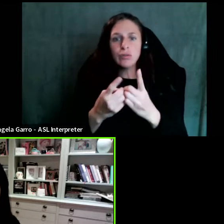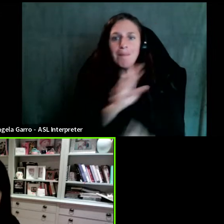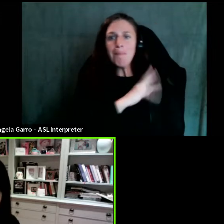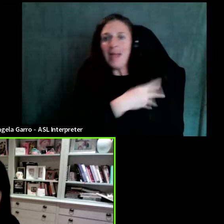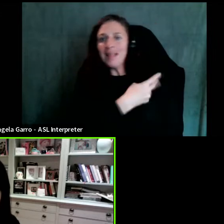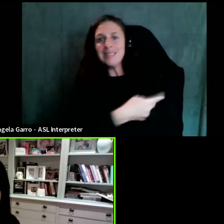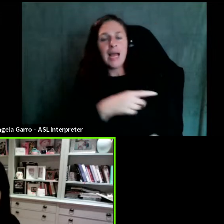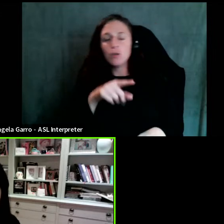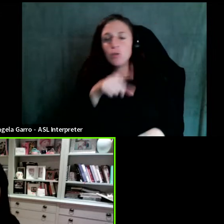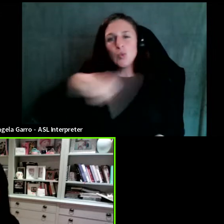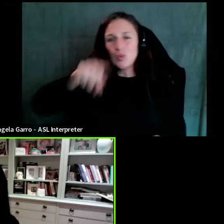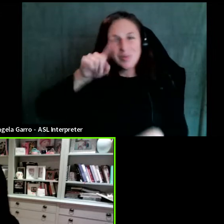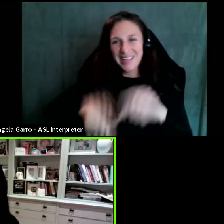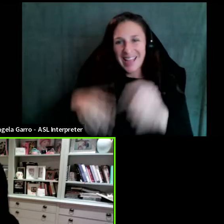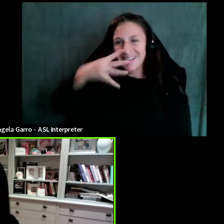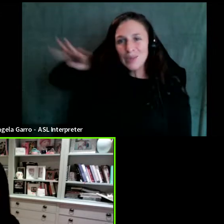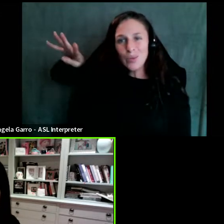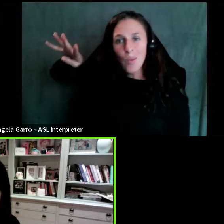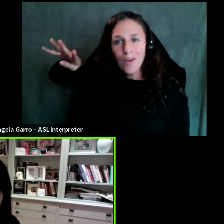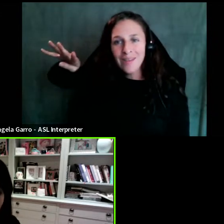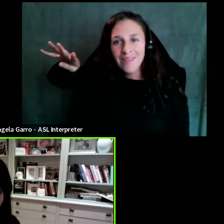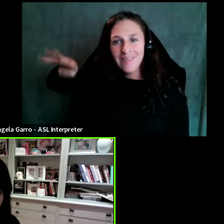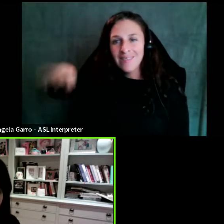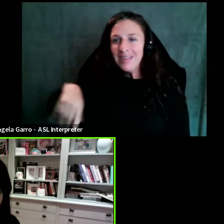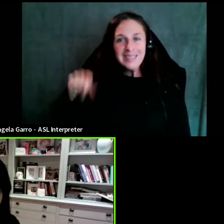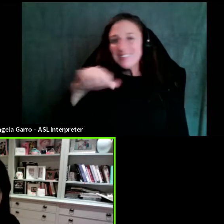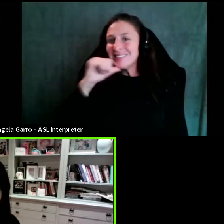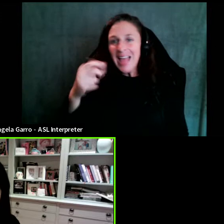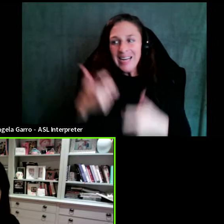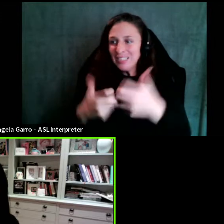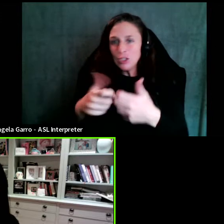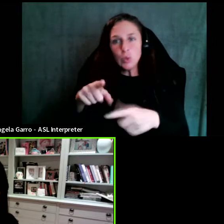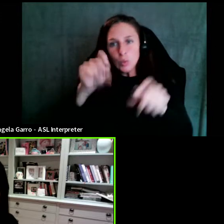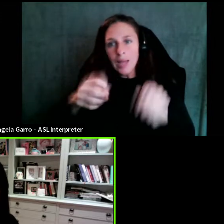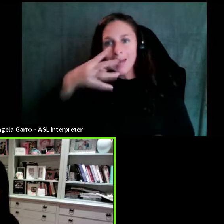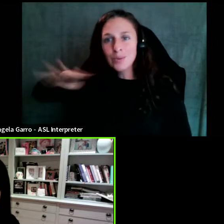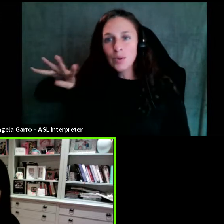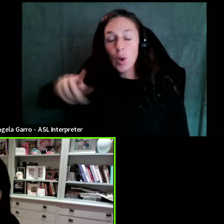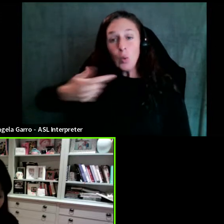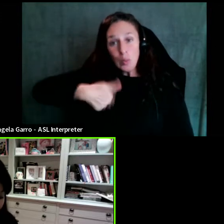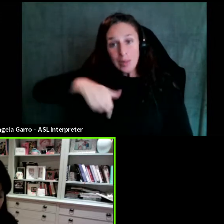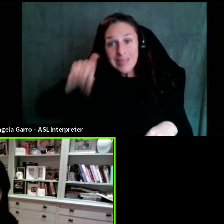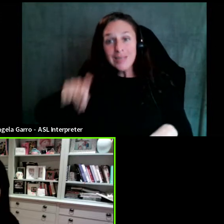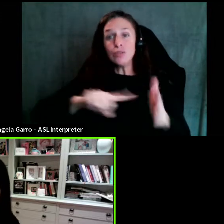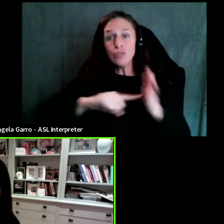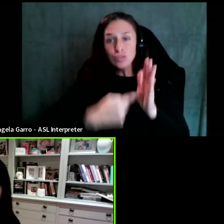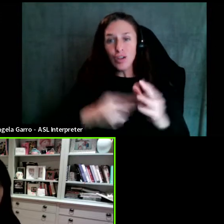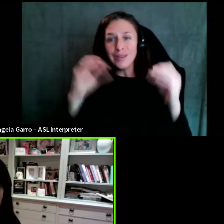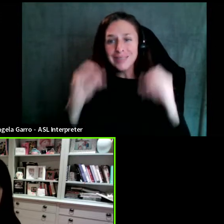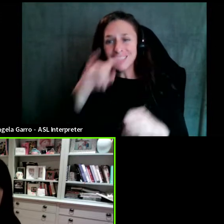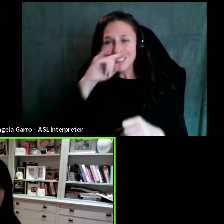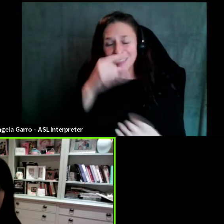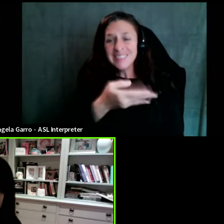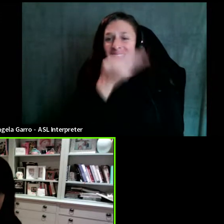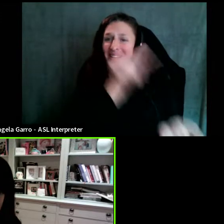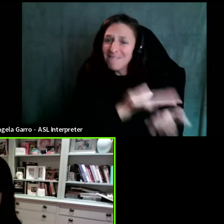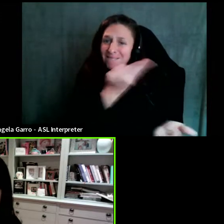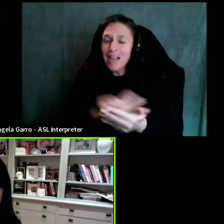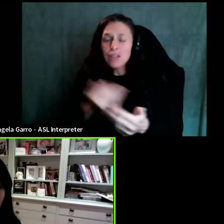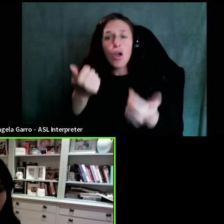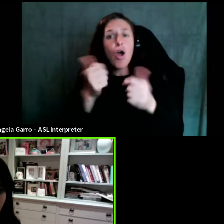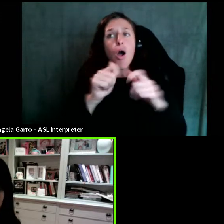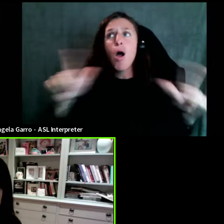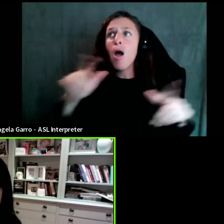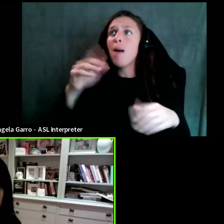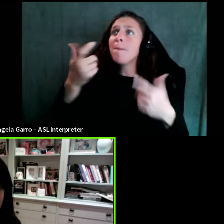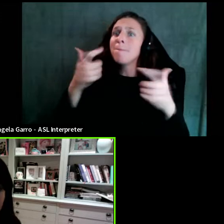you can ignore, that this issue is not something you can ignore. And we need to start teaching kids the facts. All major human rights organizations,